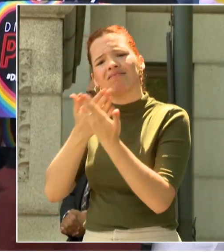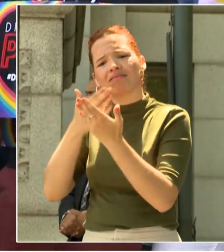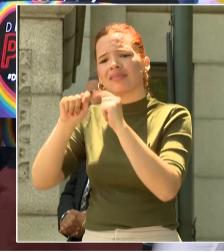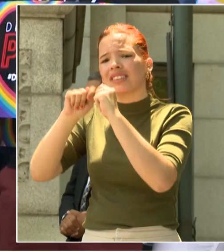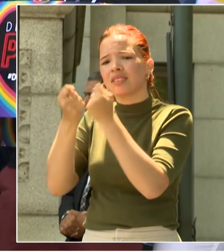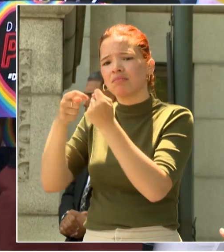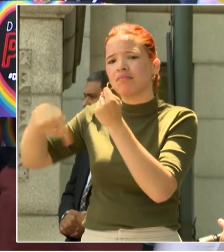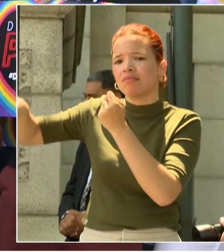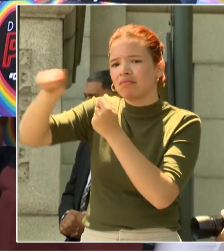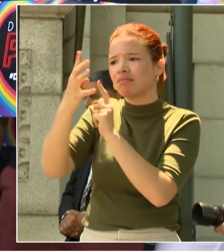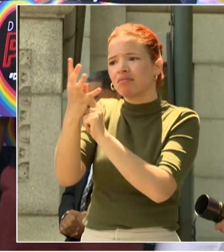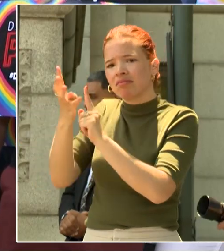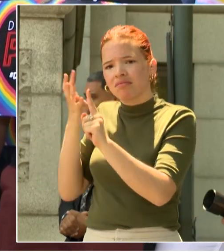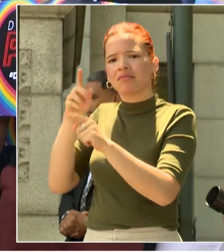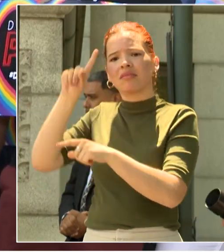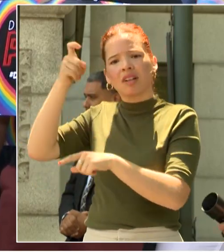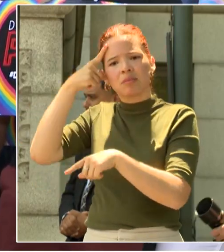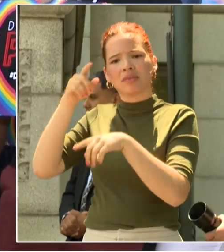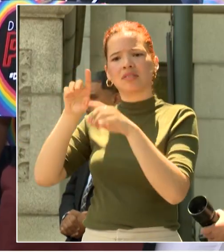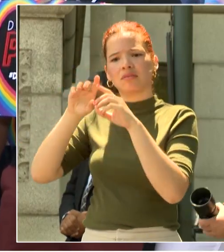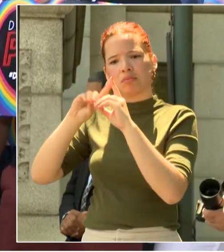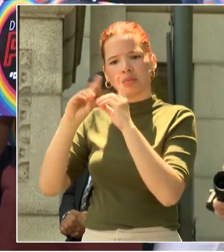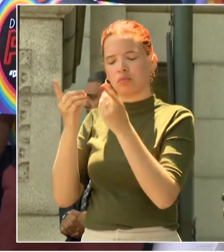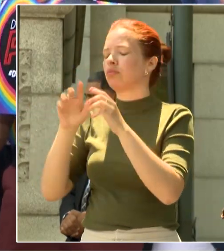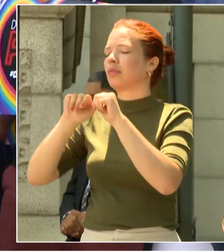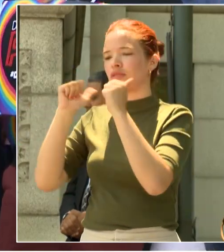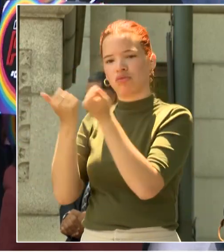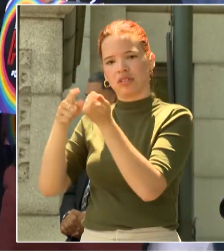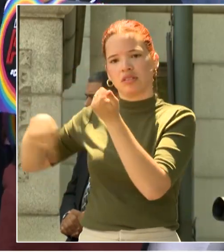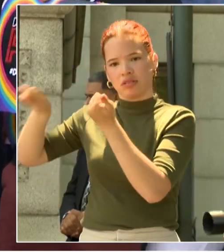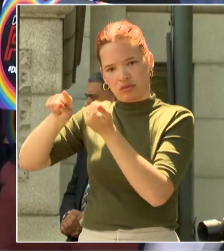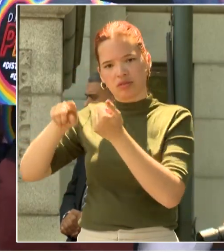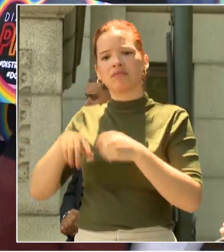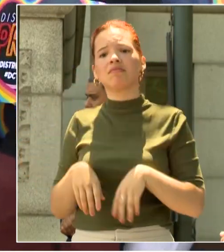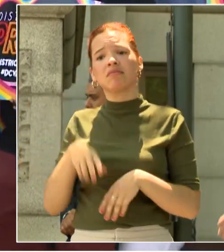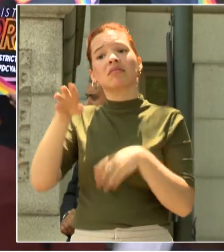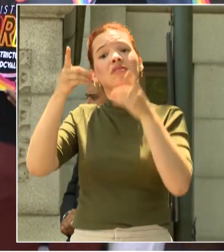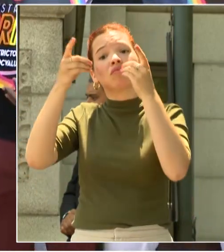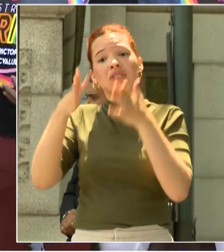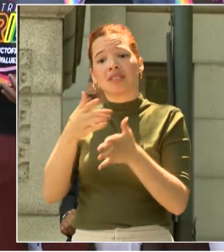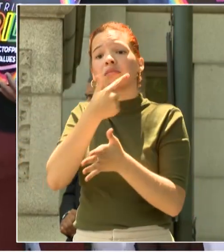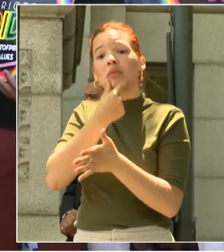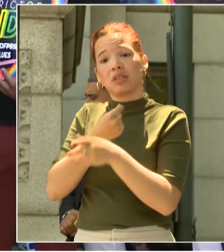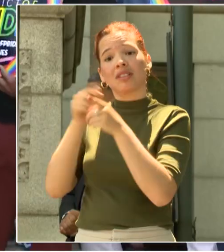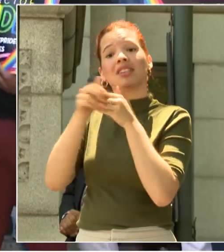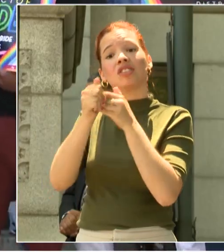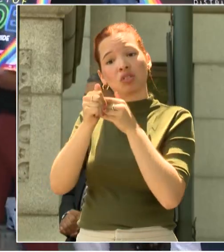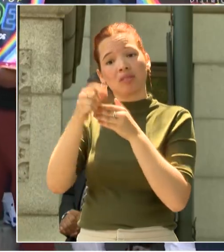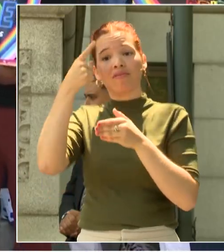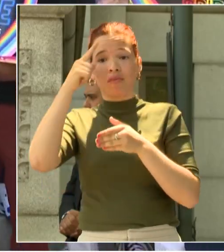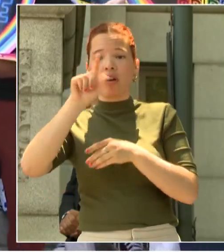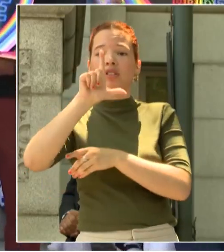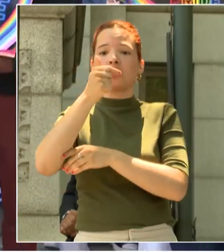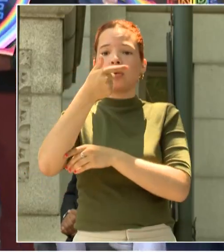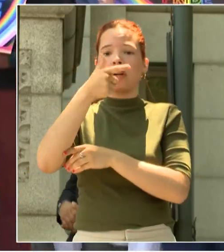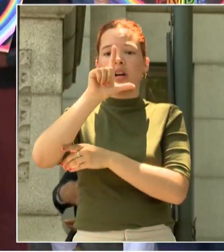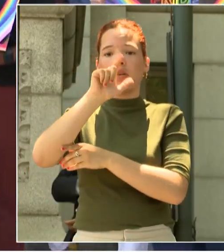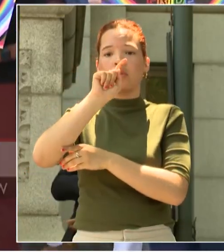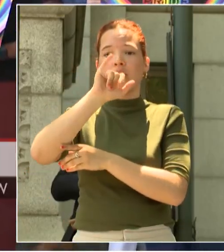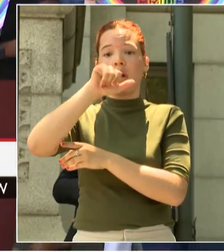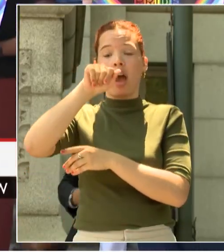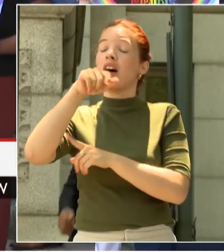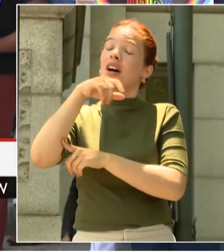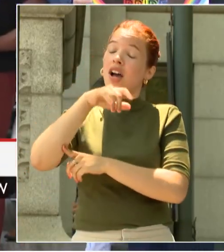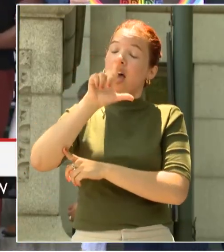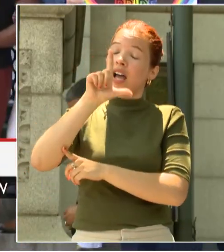government, starting with Director Bowles, leading the Mayor's Office of LGBTQ Affairs, for helping to gather